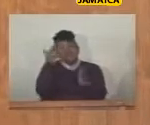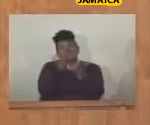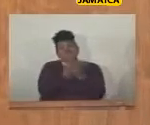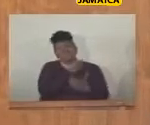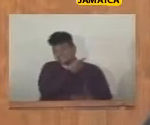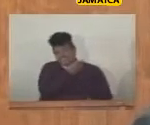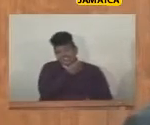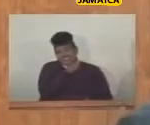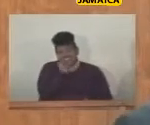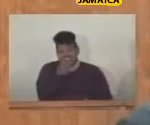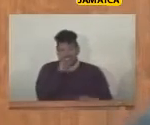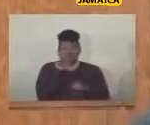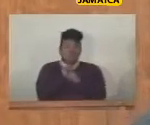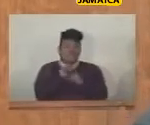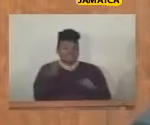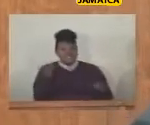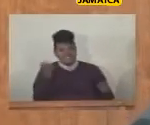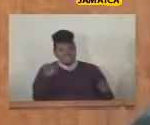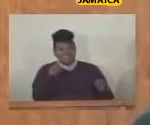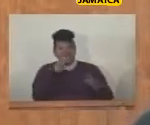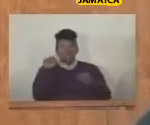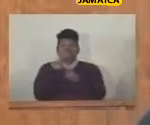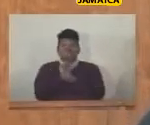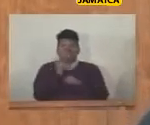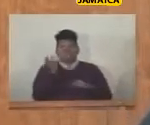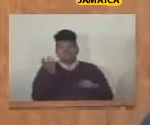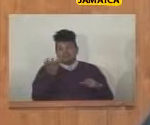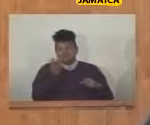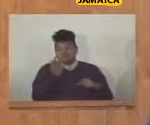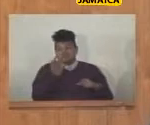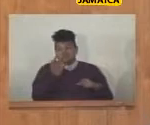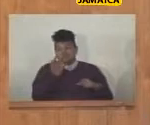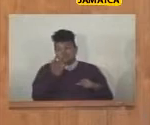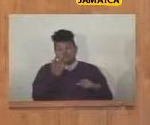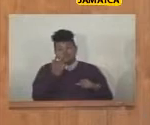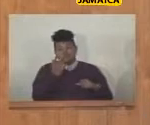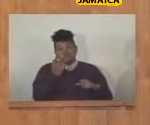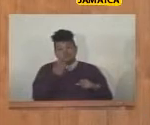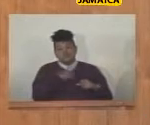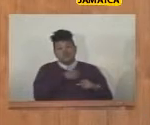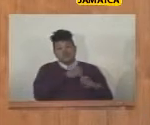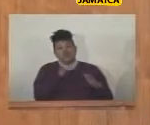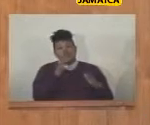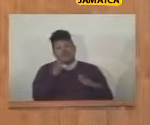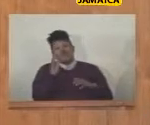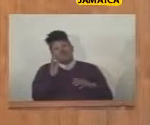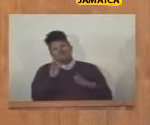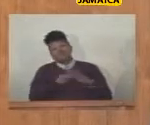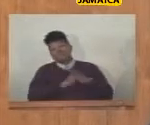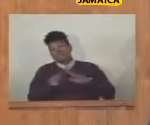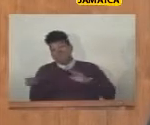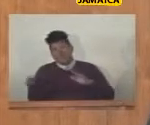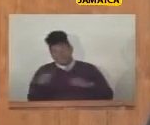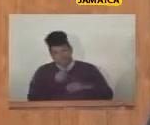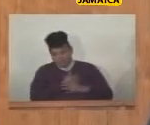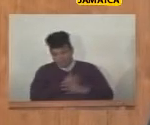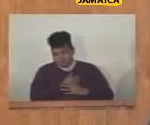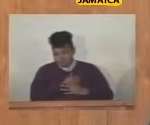That's the reality. That's the reality that we are running away from.